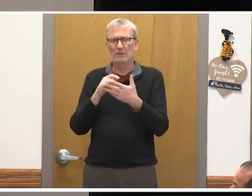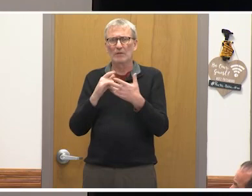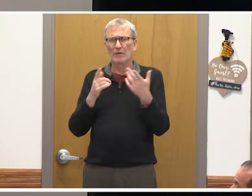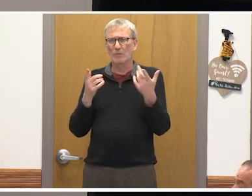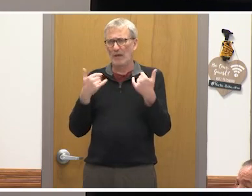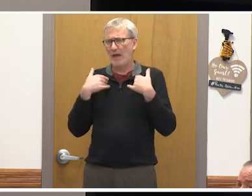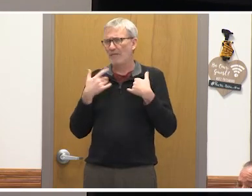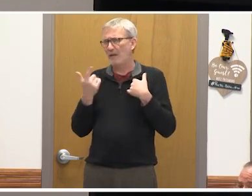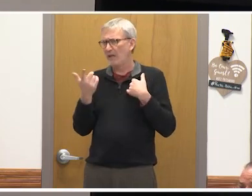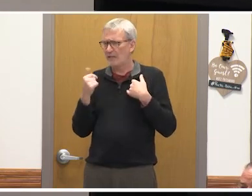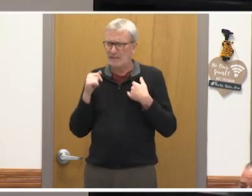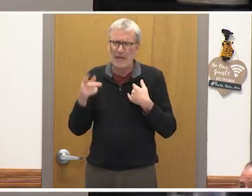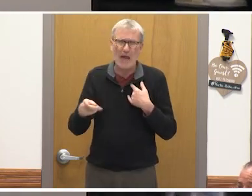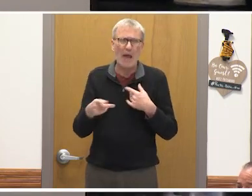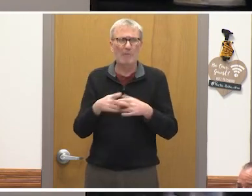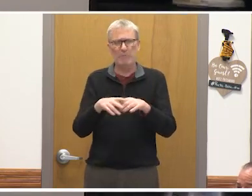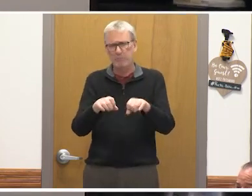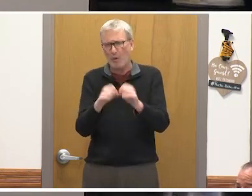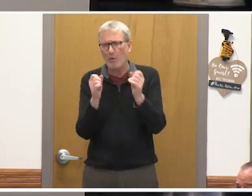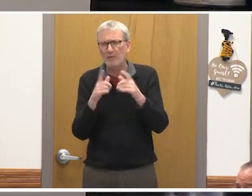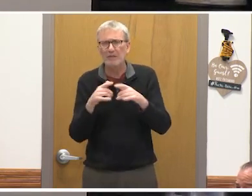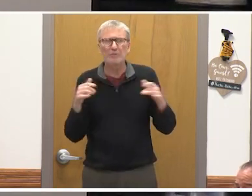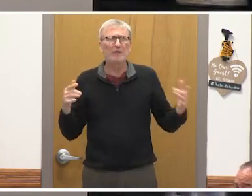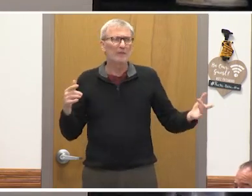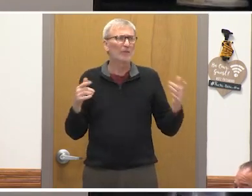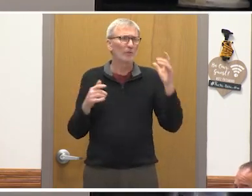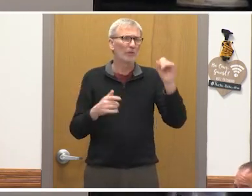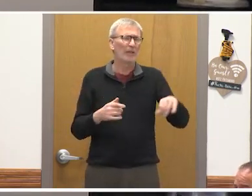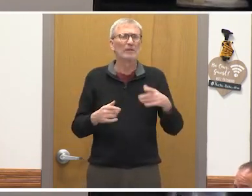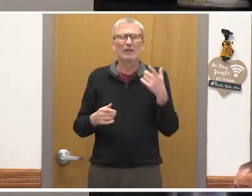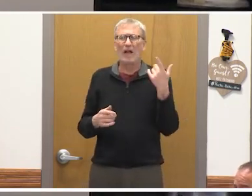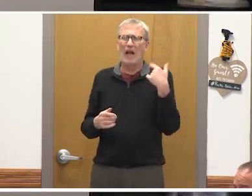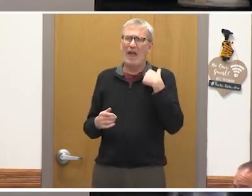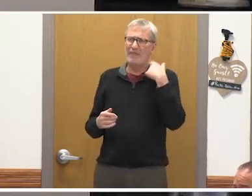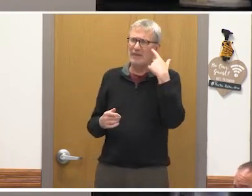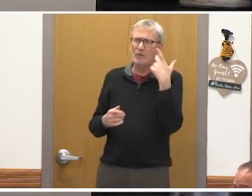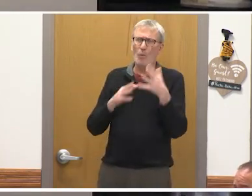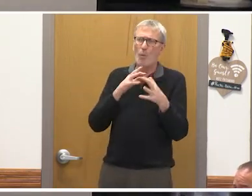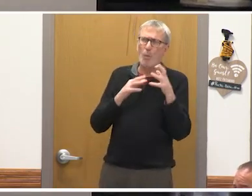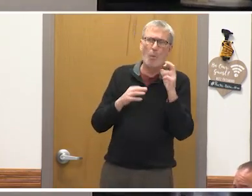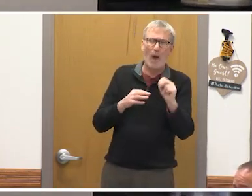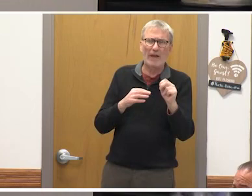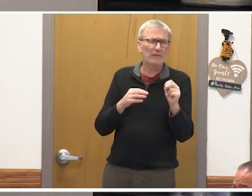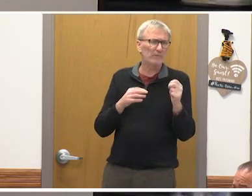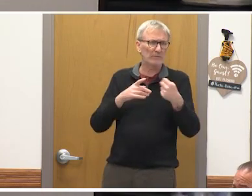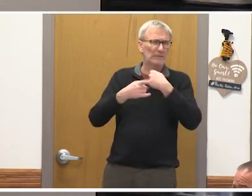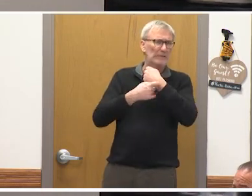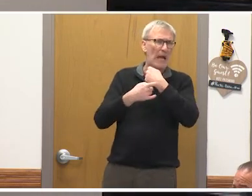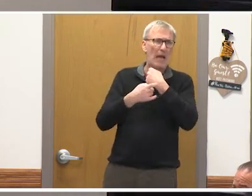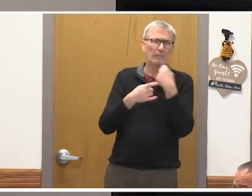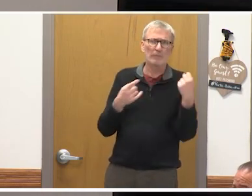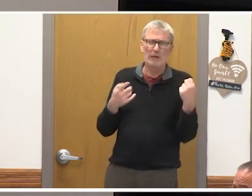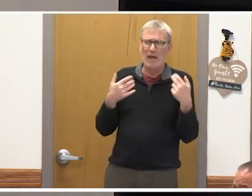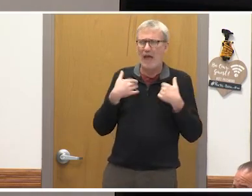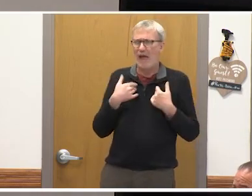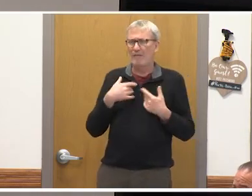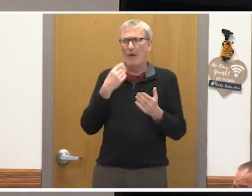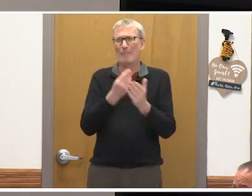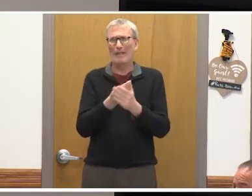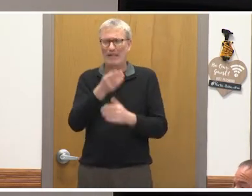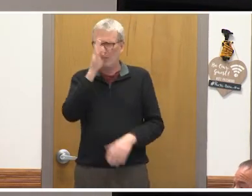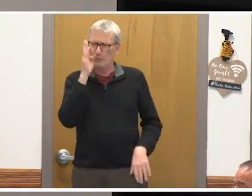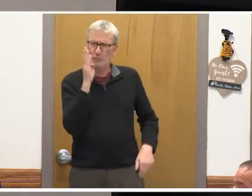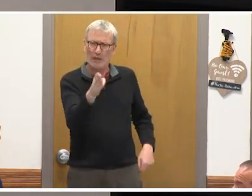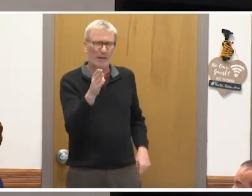sidewalk gaps, broken sidewalk, things of that nature, and I think it's just a matter of when there is direct funding for